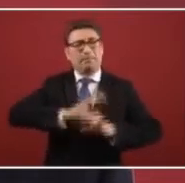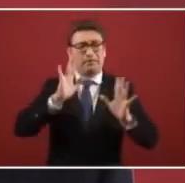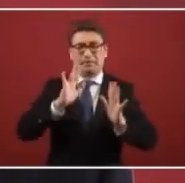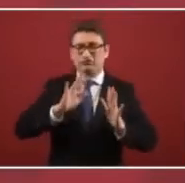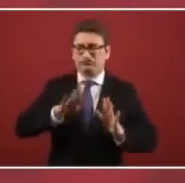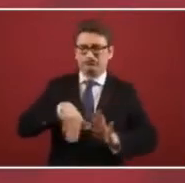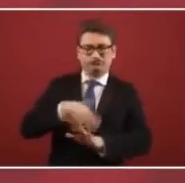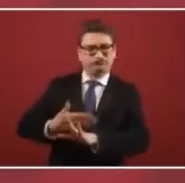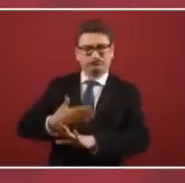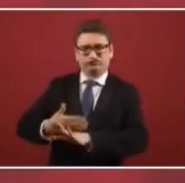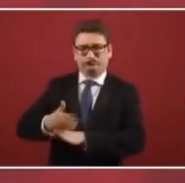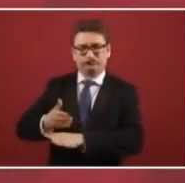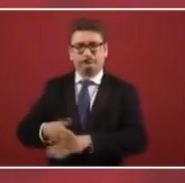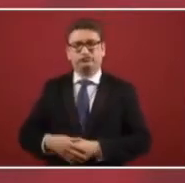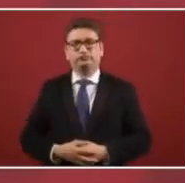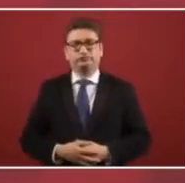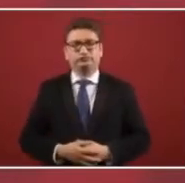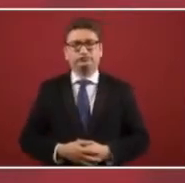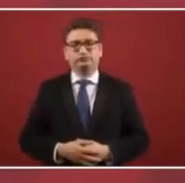they trapped them,